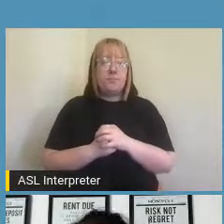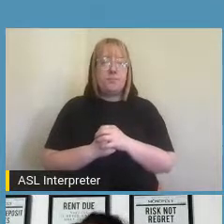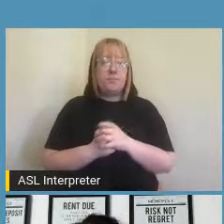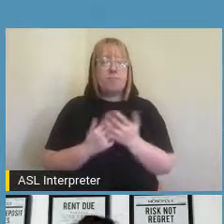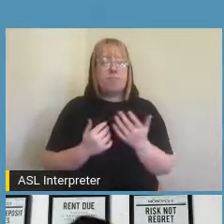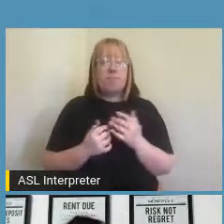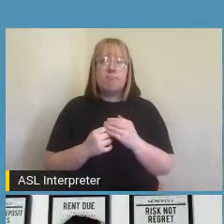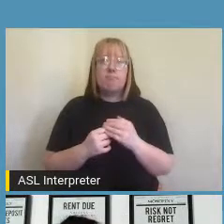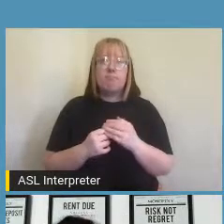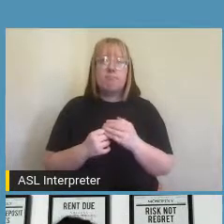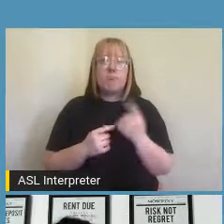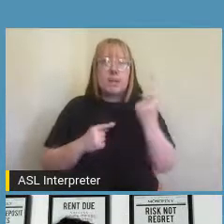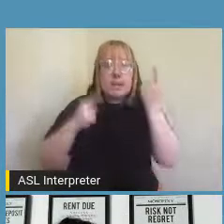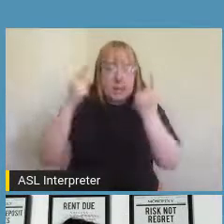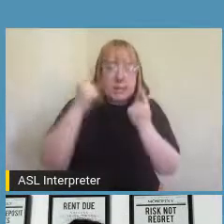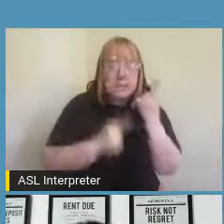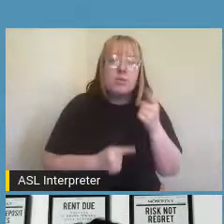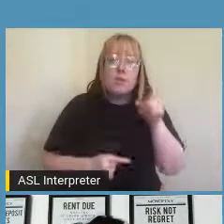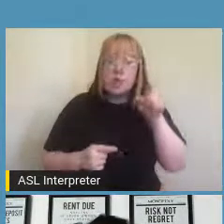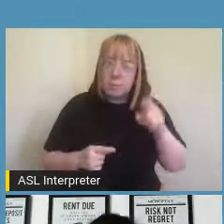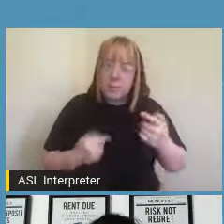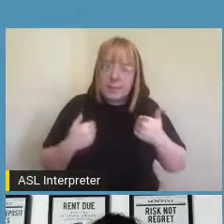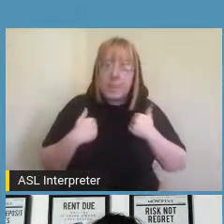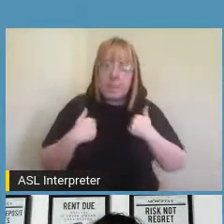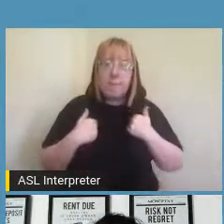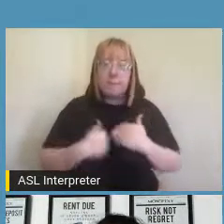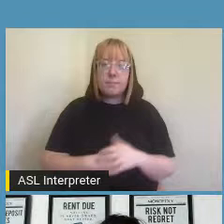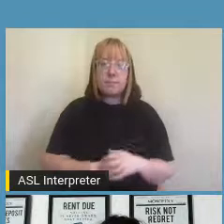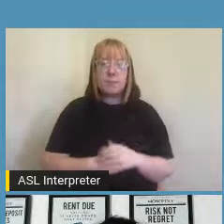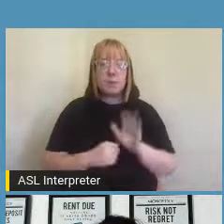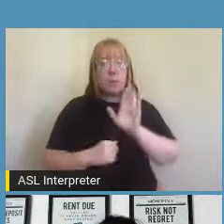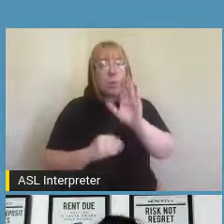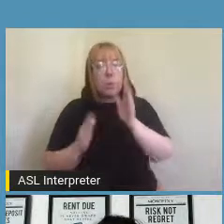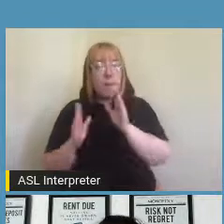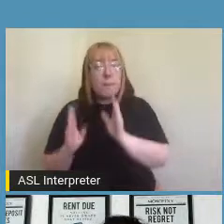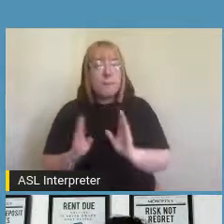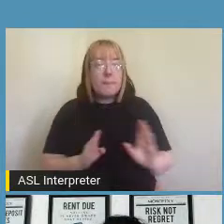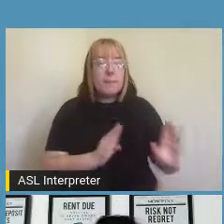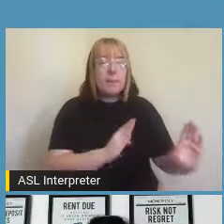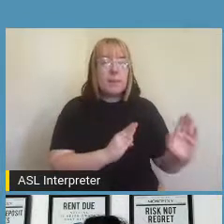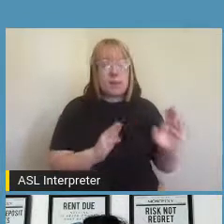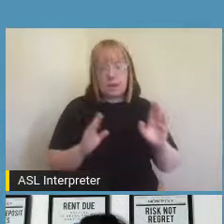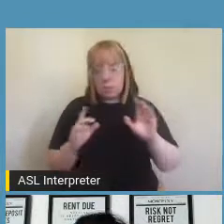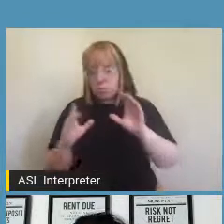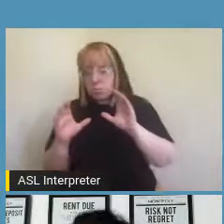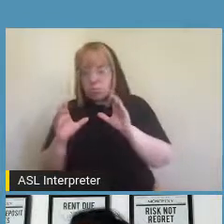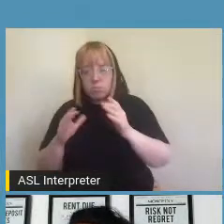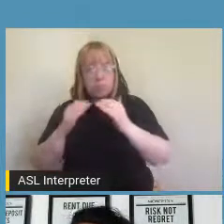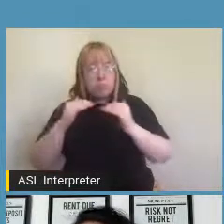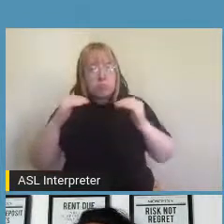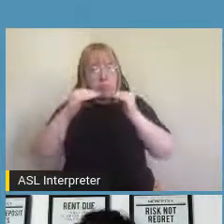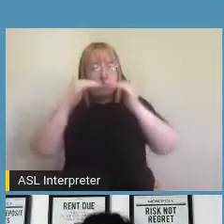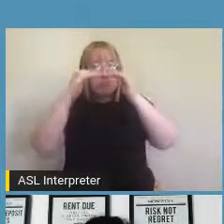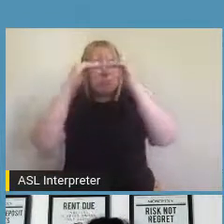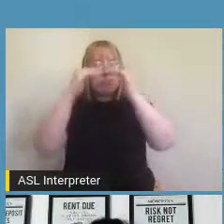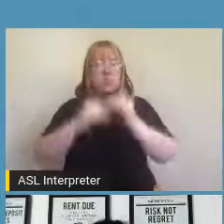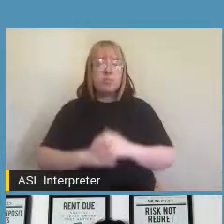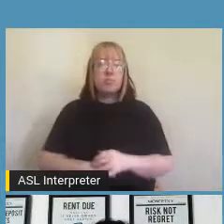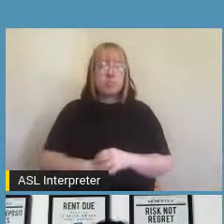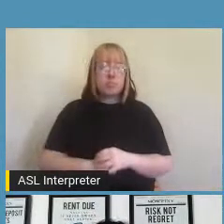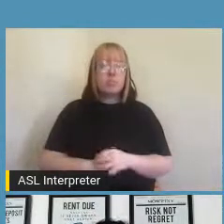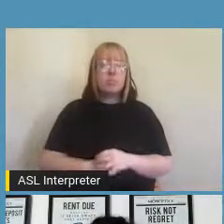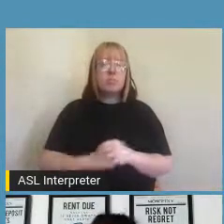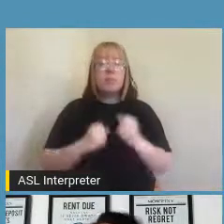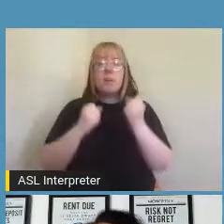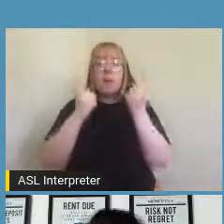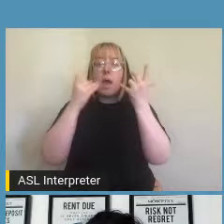considerations to think about when you might, in your planning phases, why you might go to one or the other. Although I will say many organizations